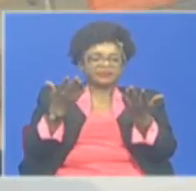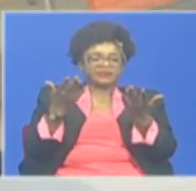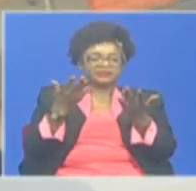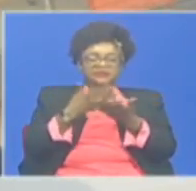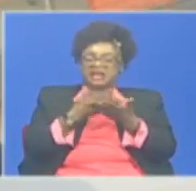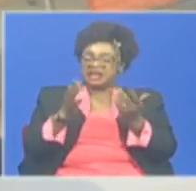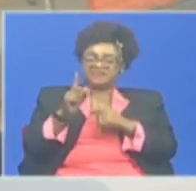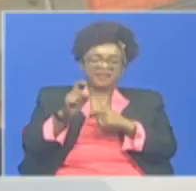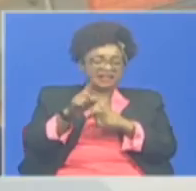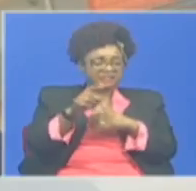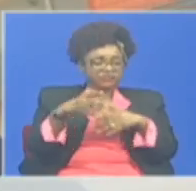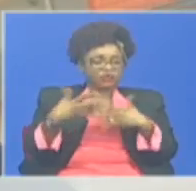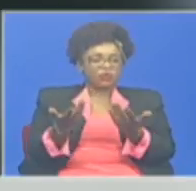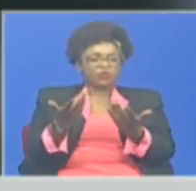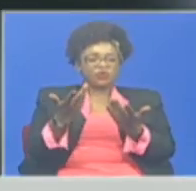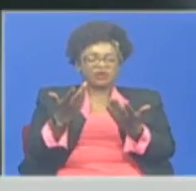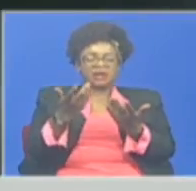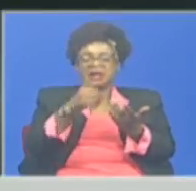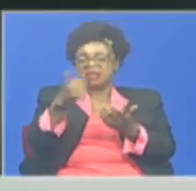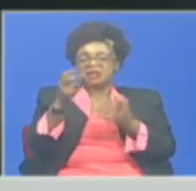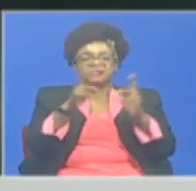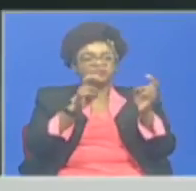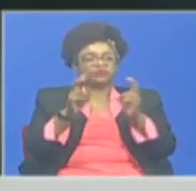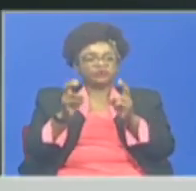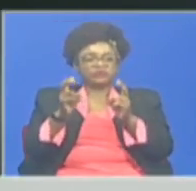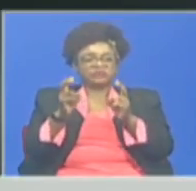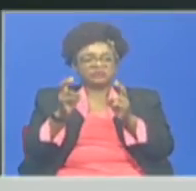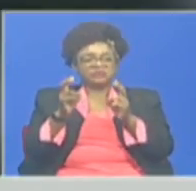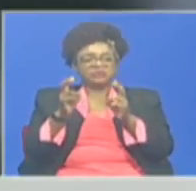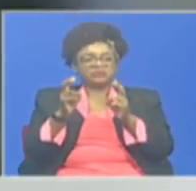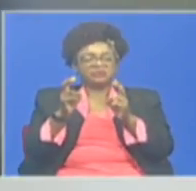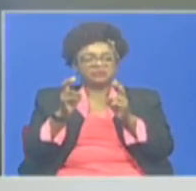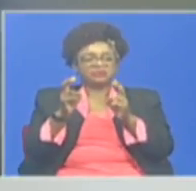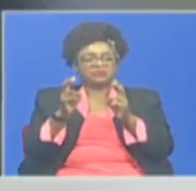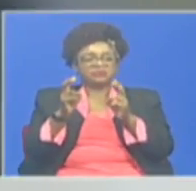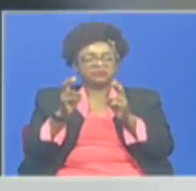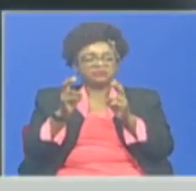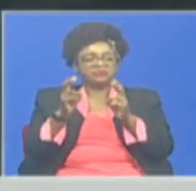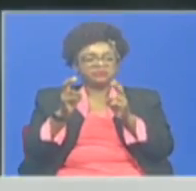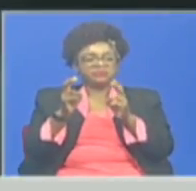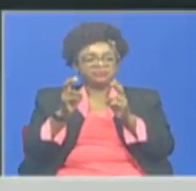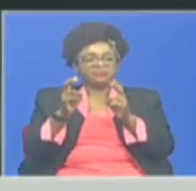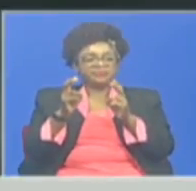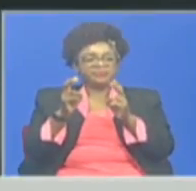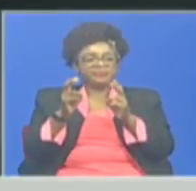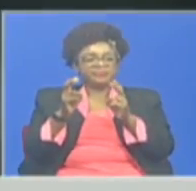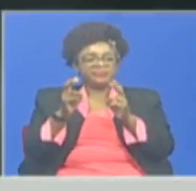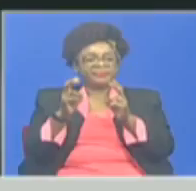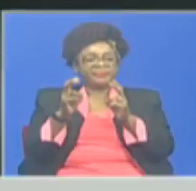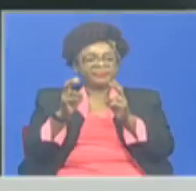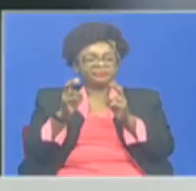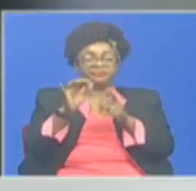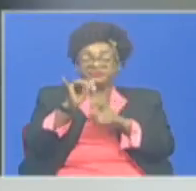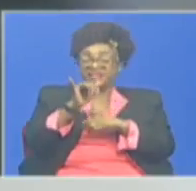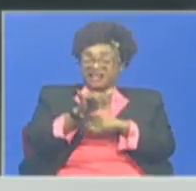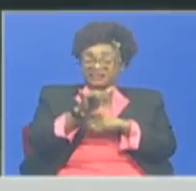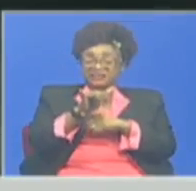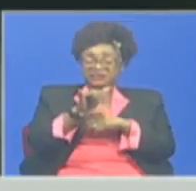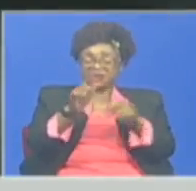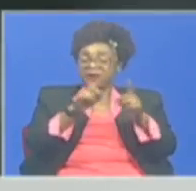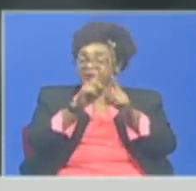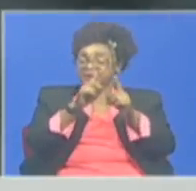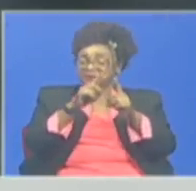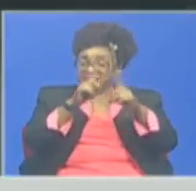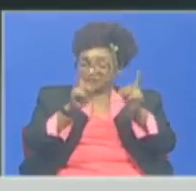viral or contagious issues. Different sides of the chest, other lungs. That test, a result of